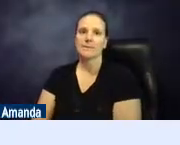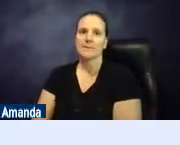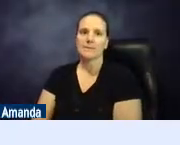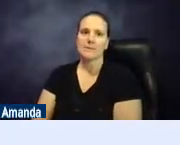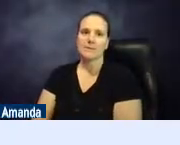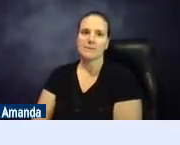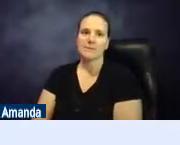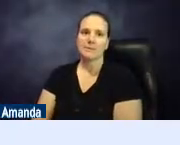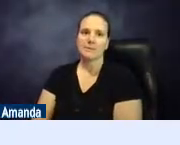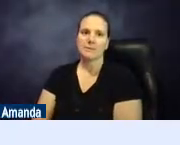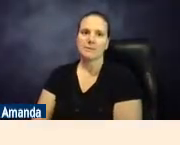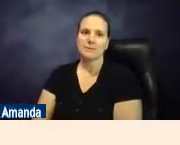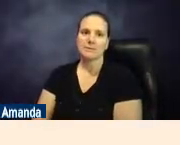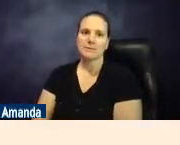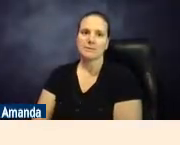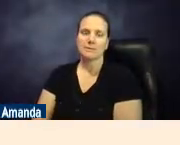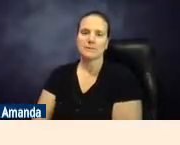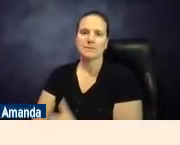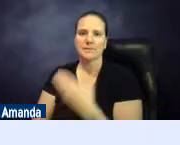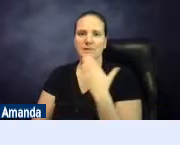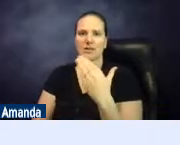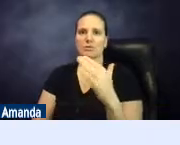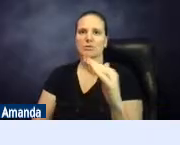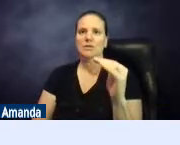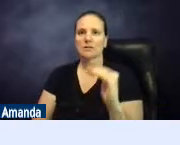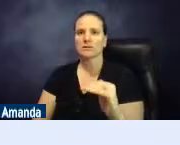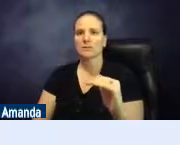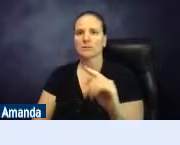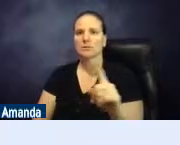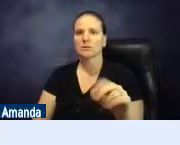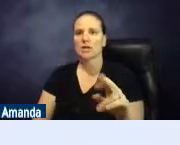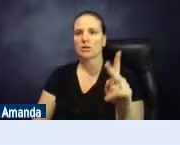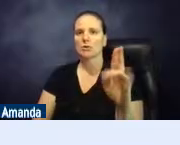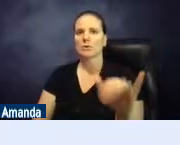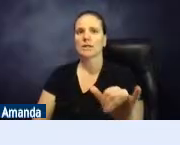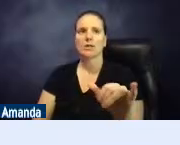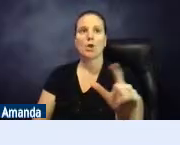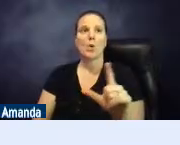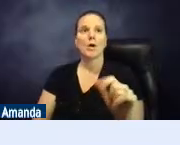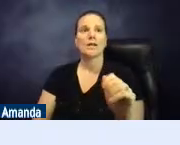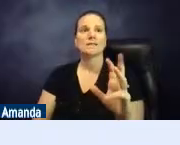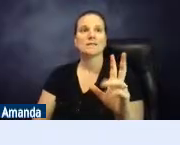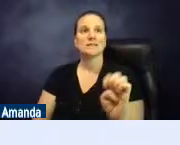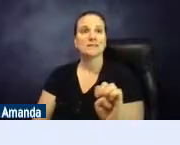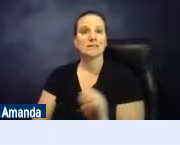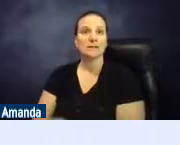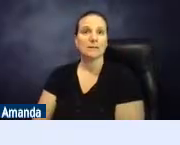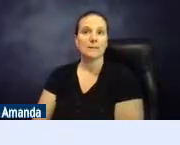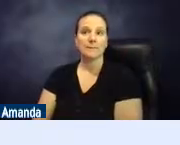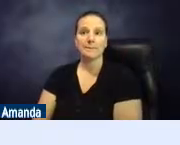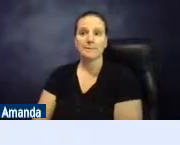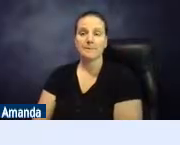Thank you, Leah. Next up, we have Zachary Lauritsen.